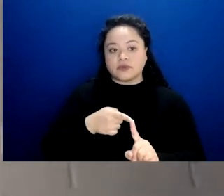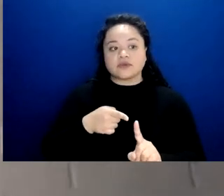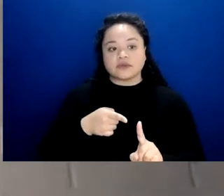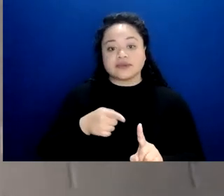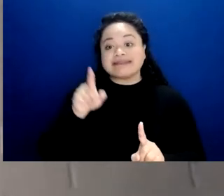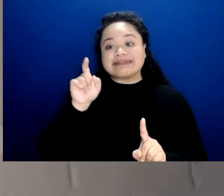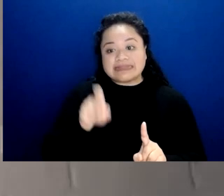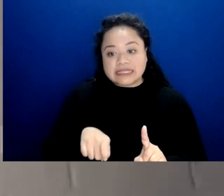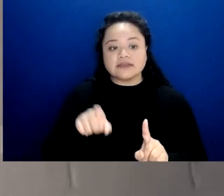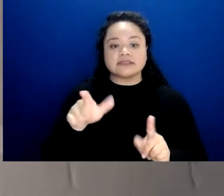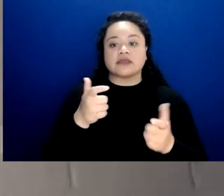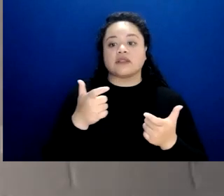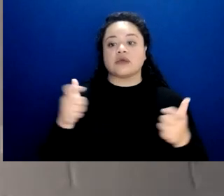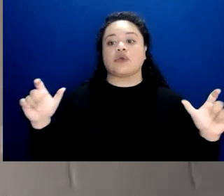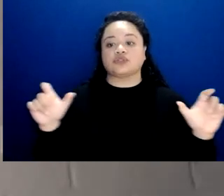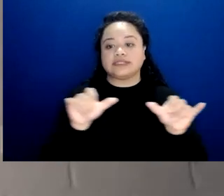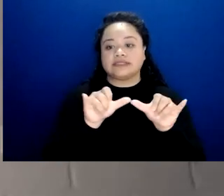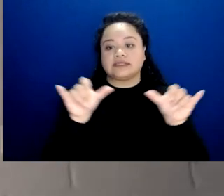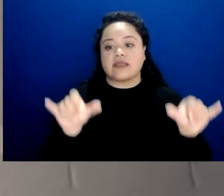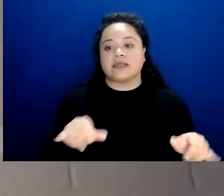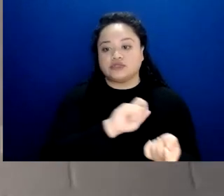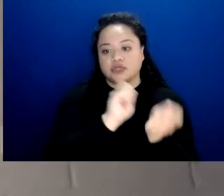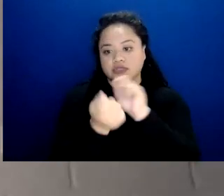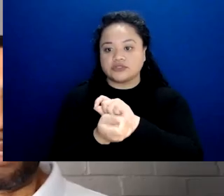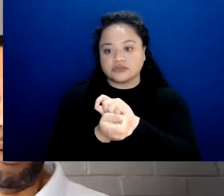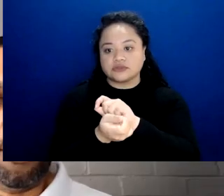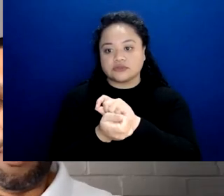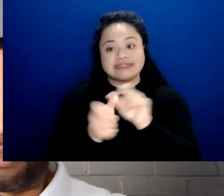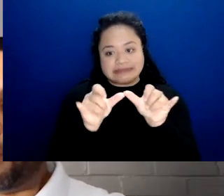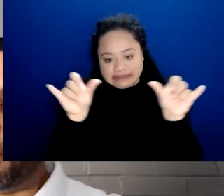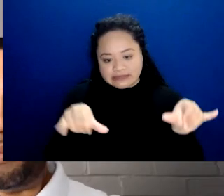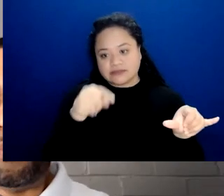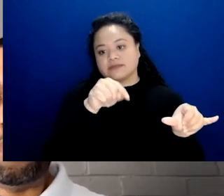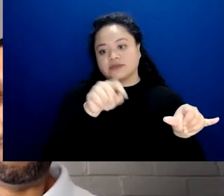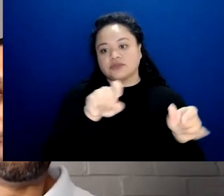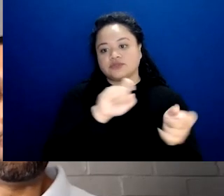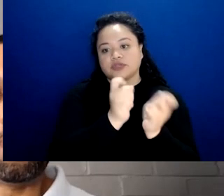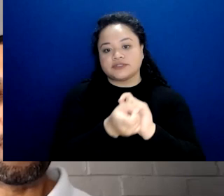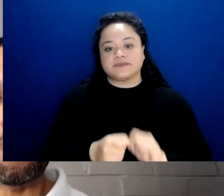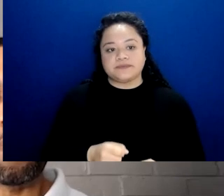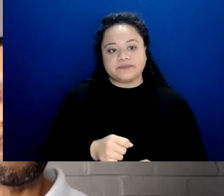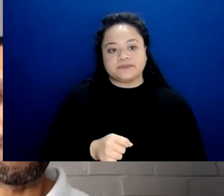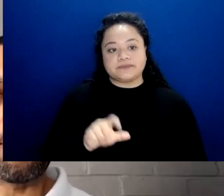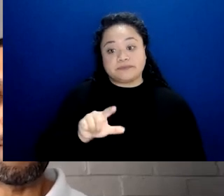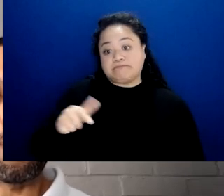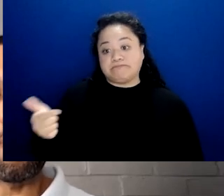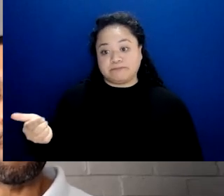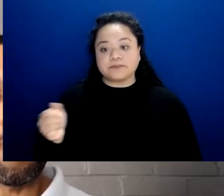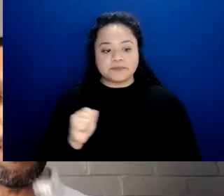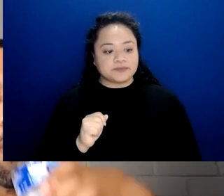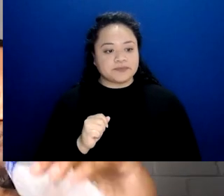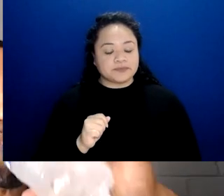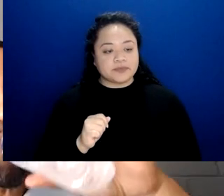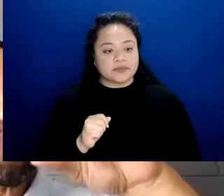large systemic change. You know, we have to do a lot of systems changing. One thing that our systems do, and it could be